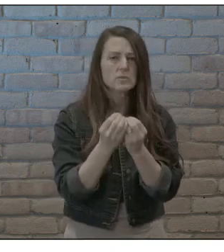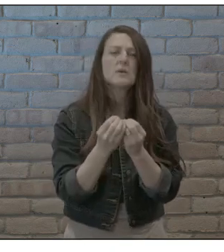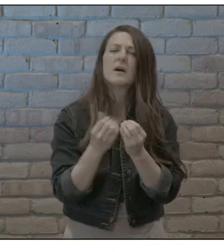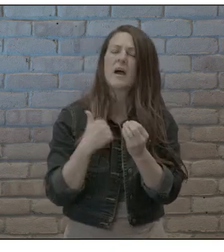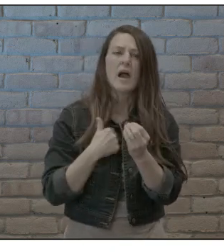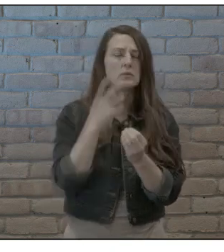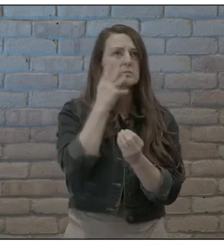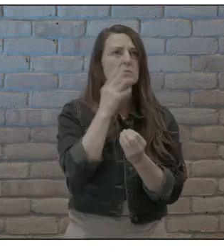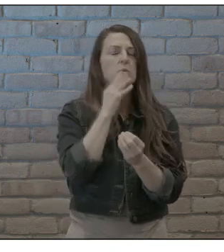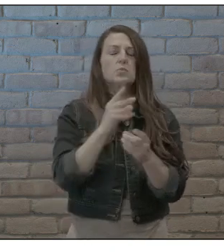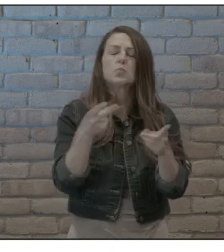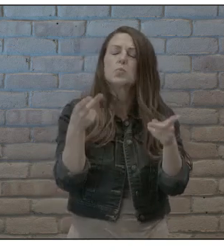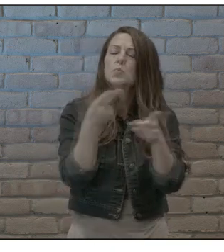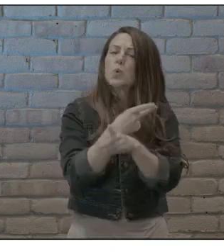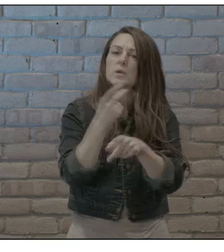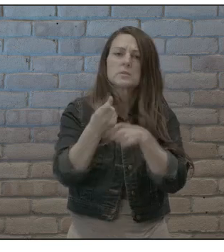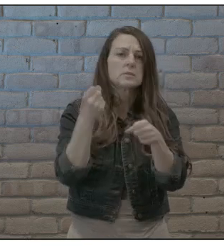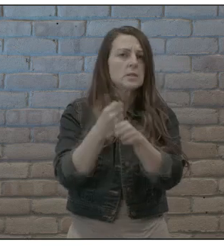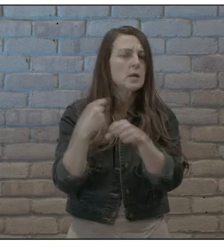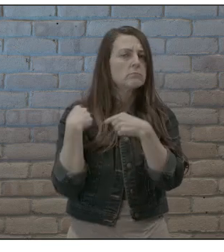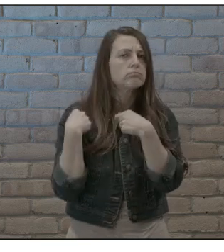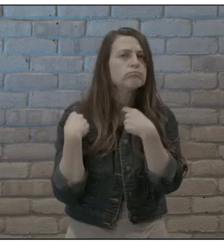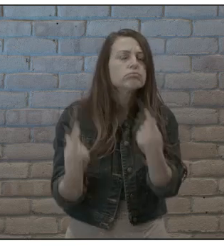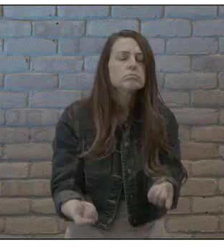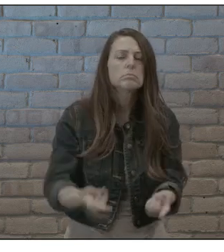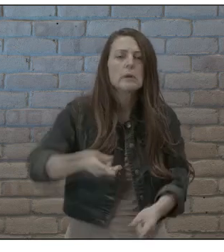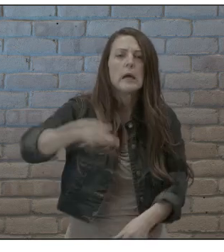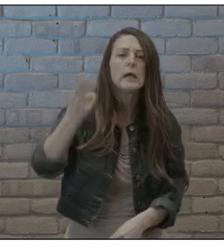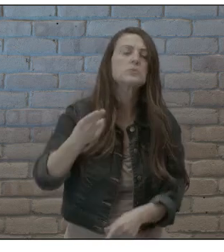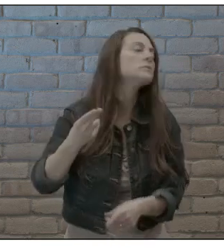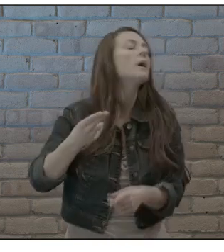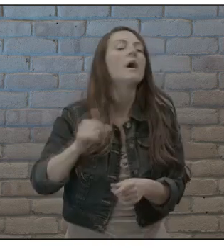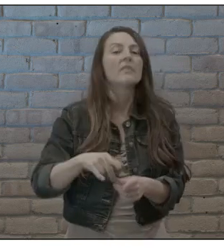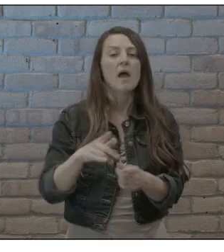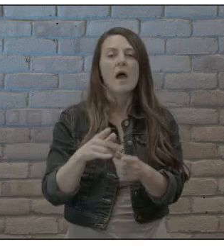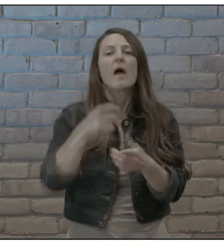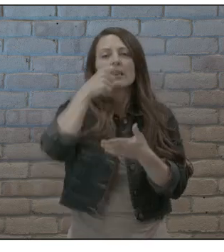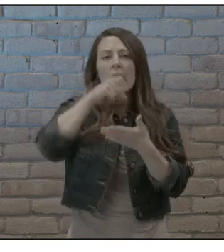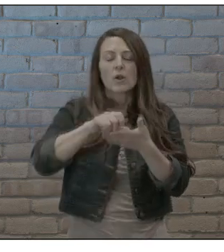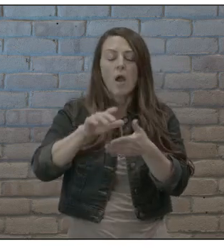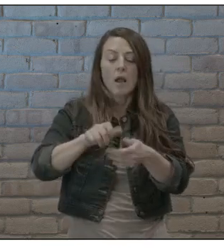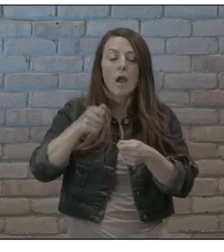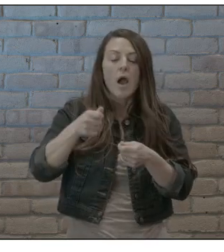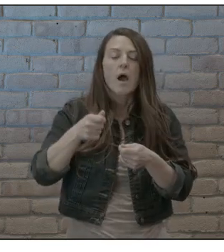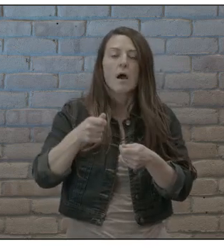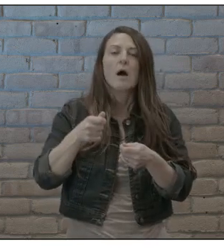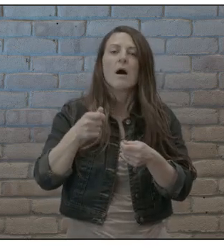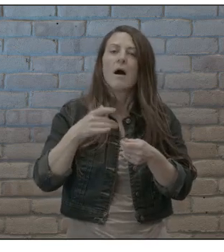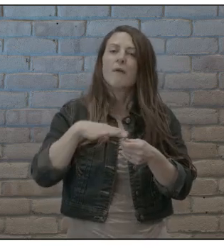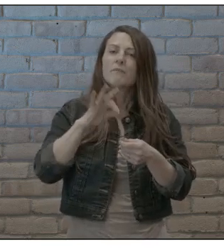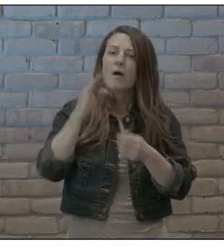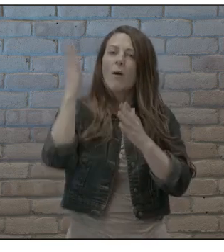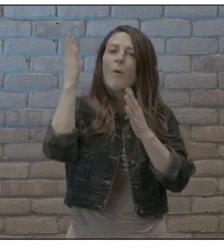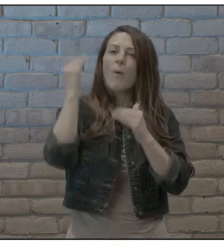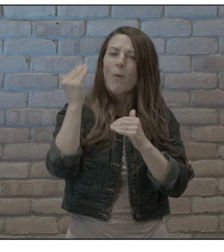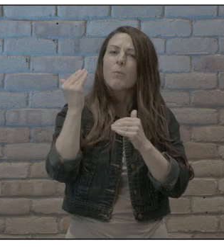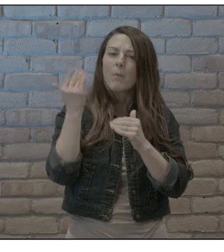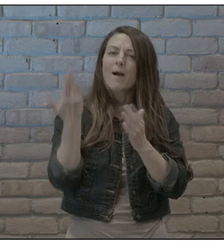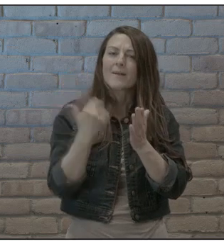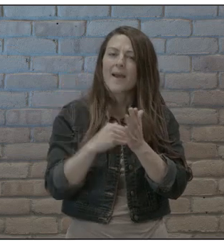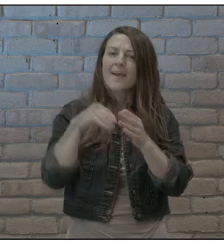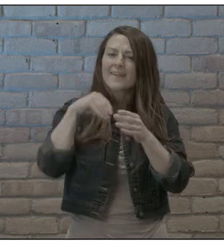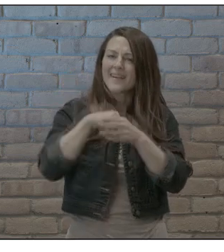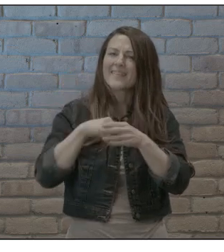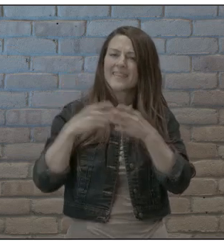through the worst year of my life when this letter showed up. I found a little hope through the darkness. This act of